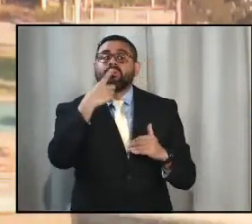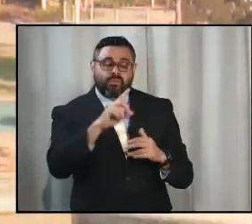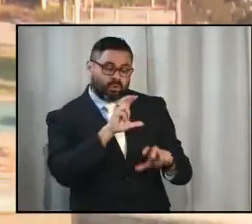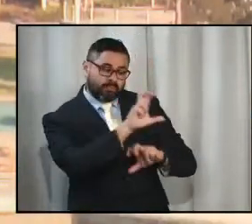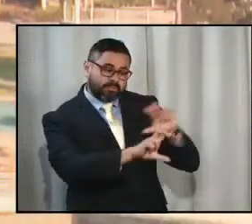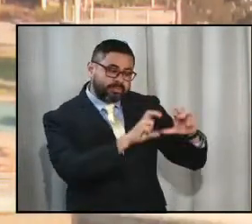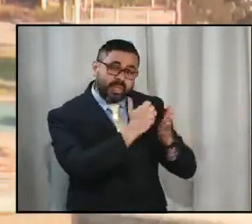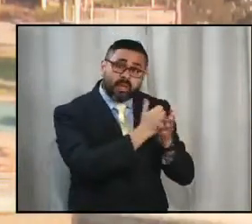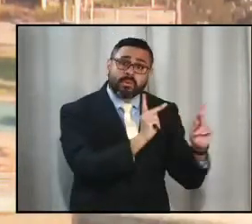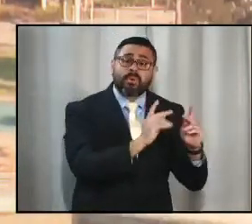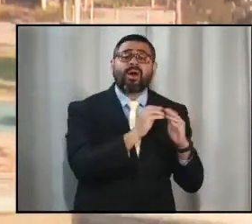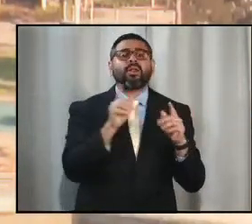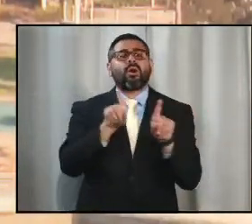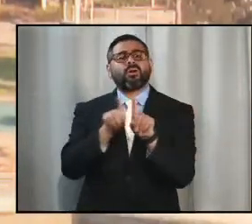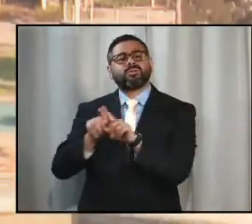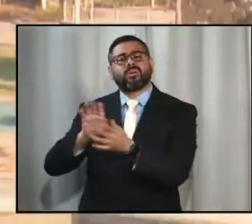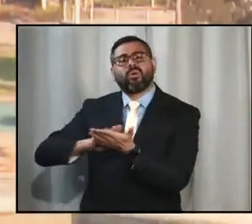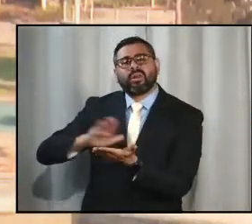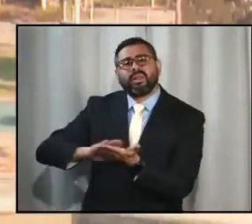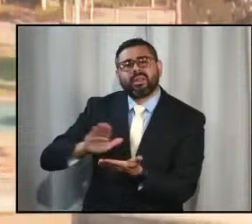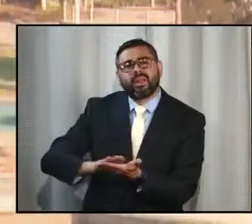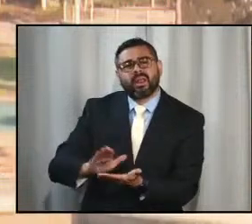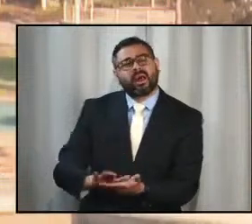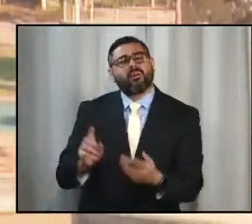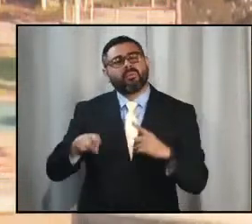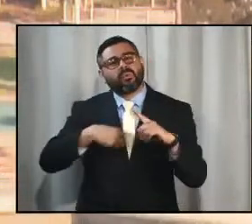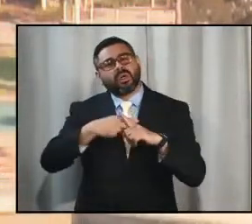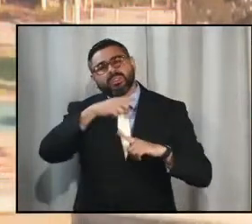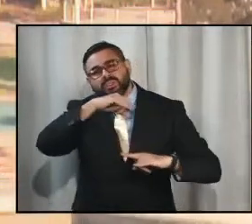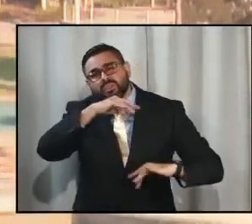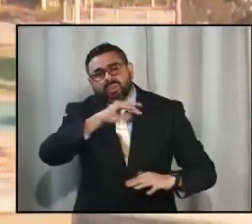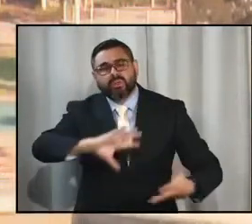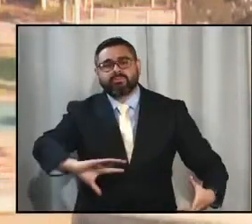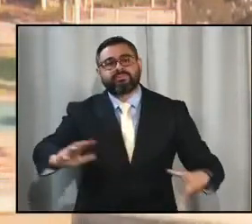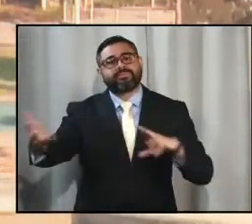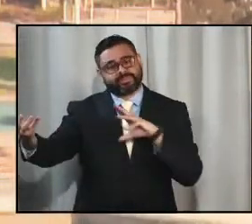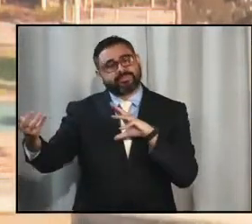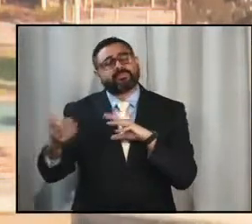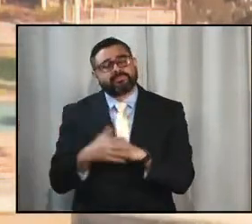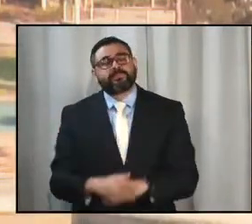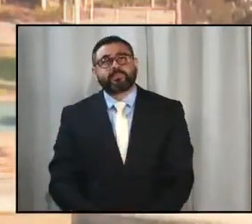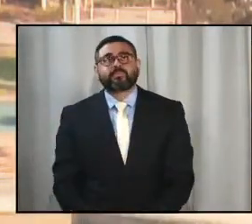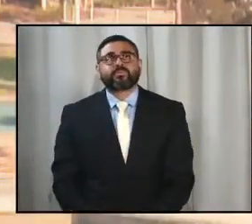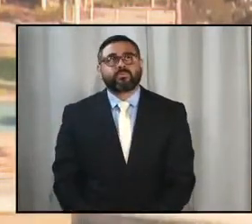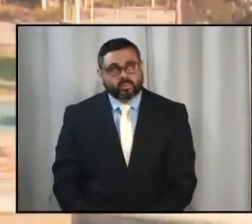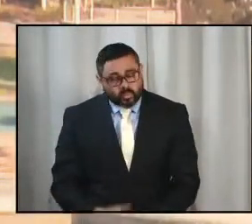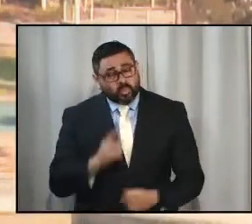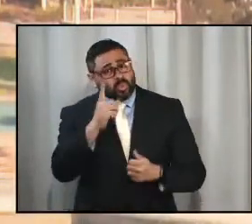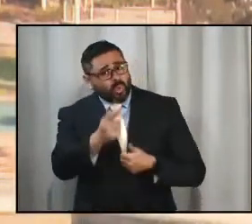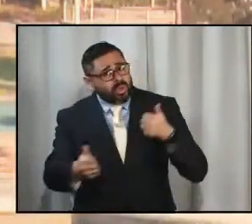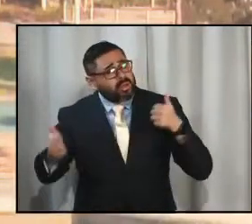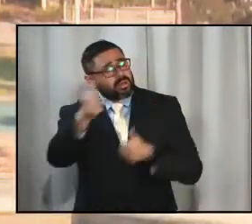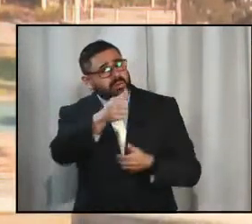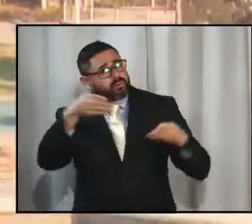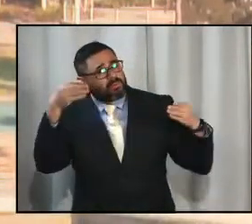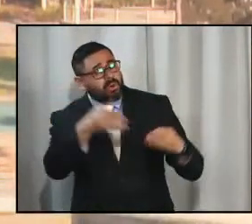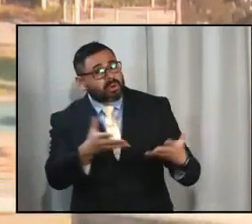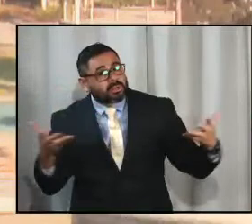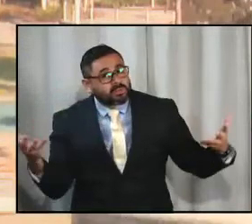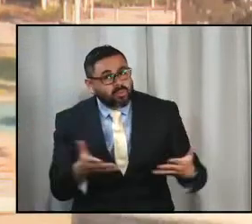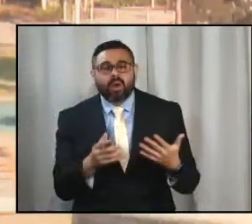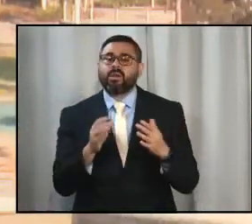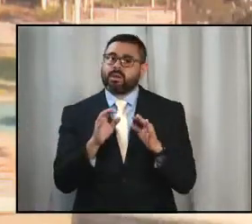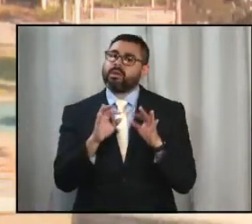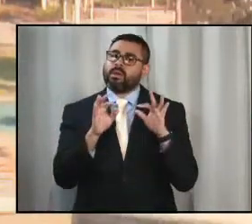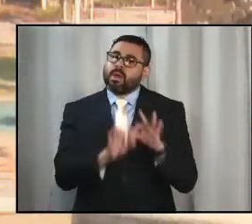years. In addition to our response, intervention, and prevention efforts, one of the focus areas in our city's homeless crisis response is improving